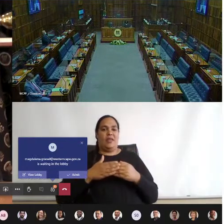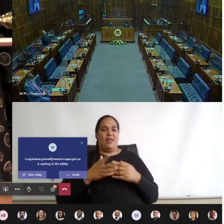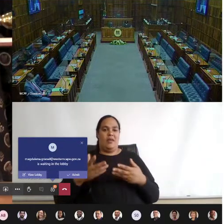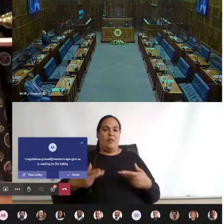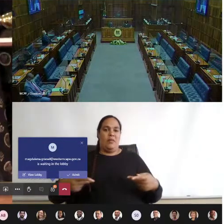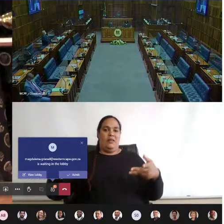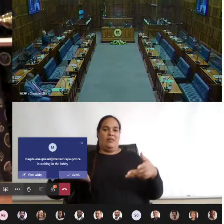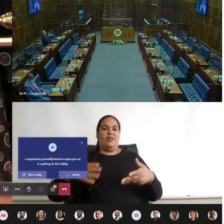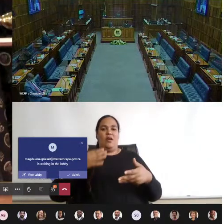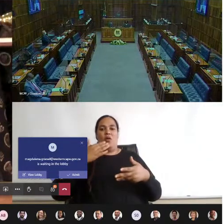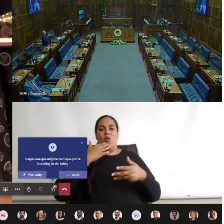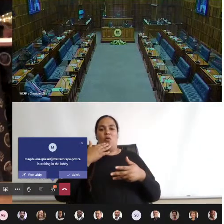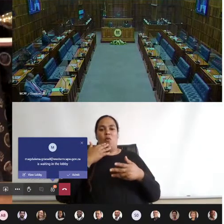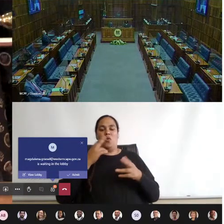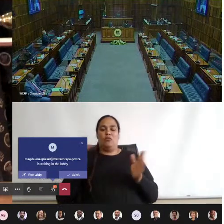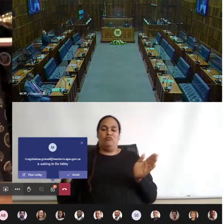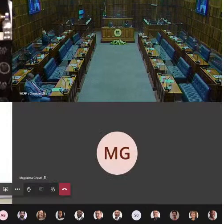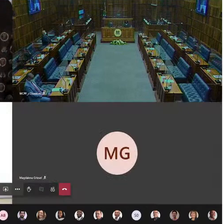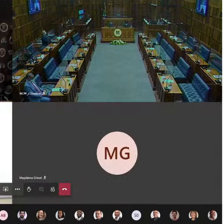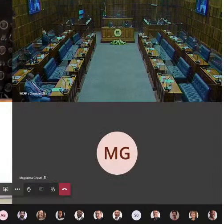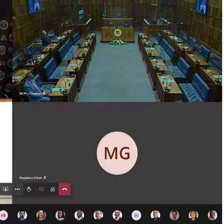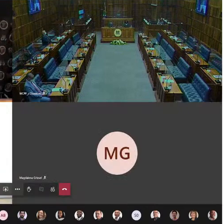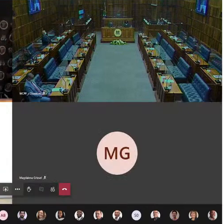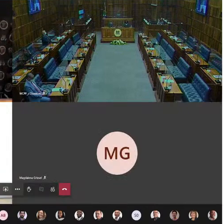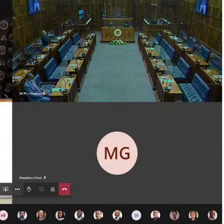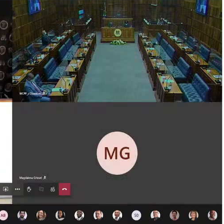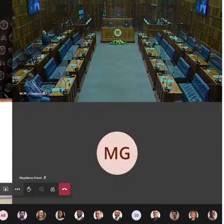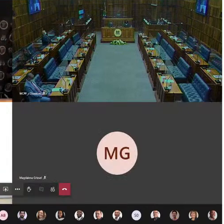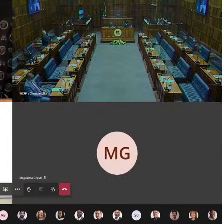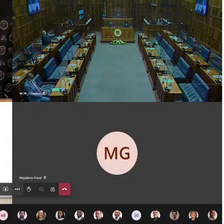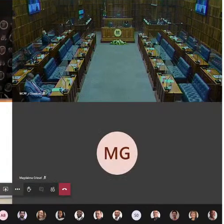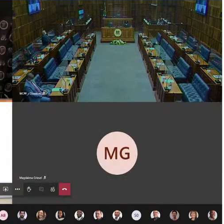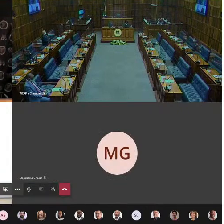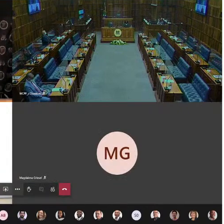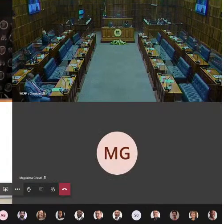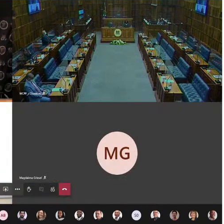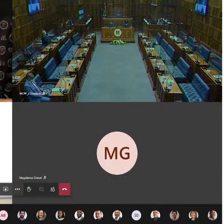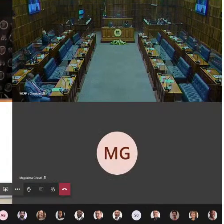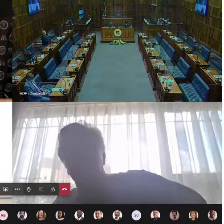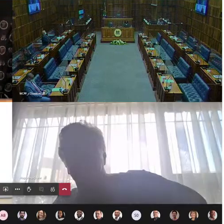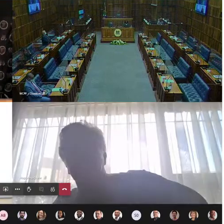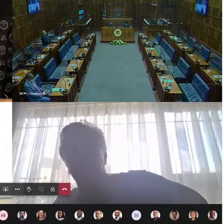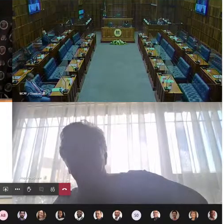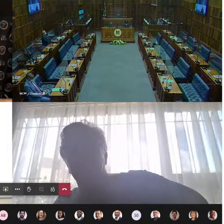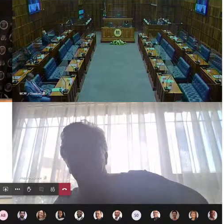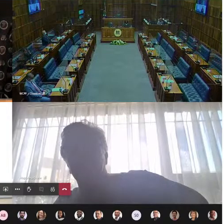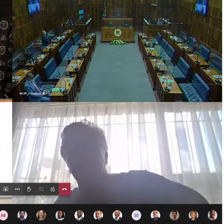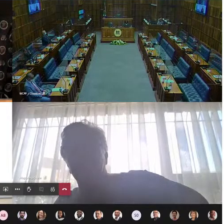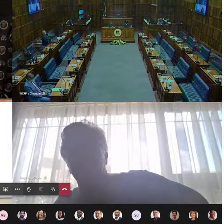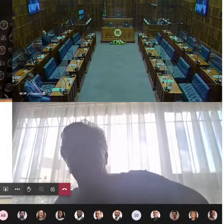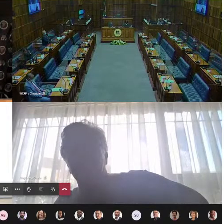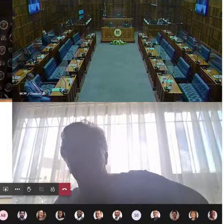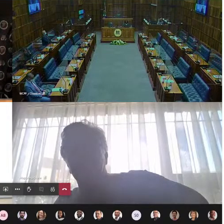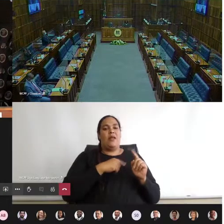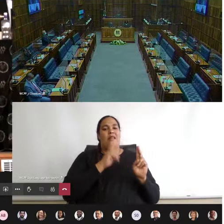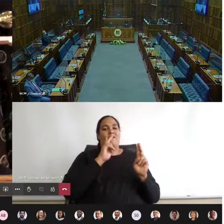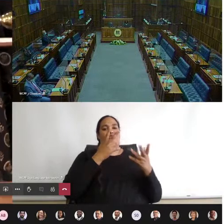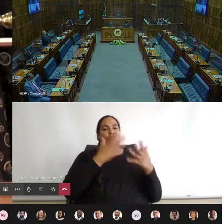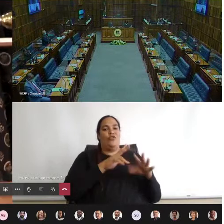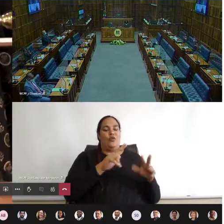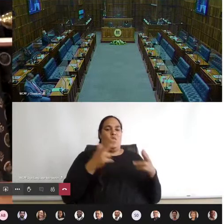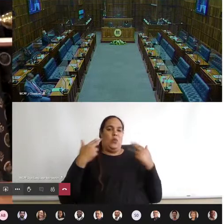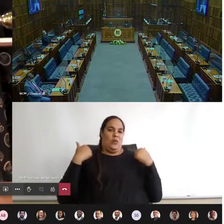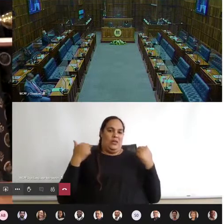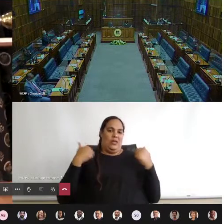a temporary space because we are busy revamping the clinic at the moment. But I got to actually visit those nurses who